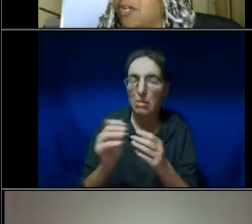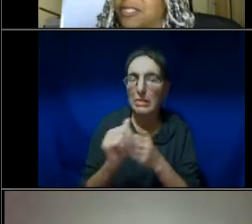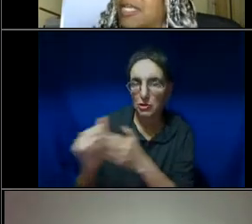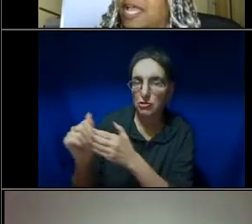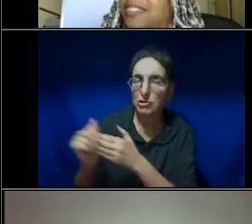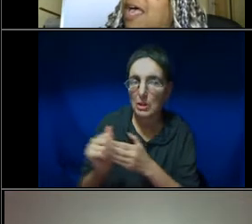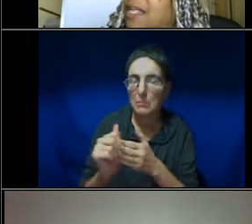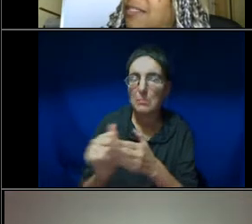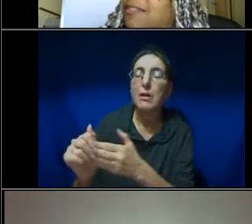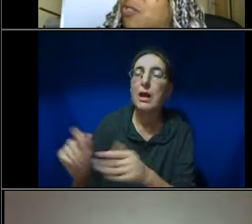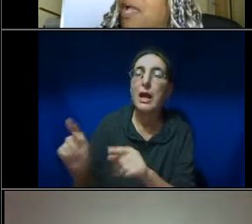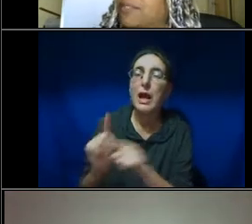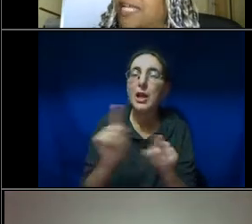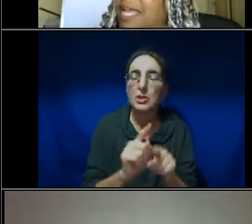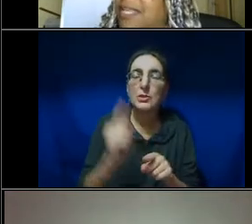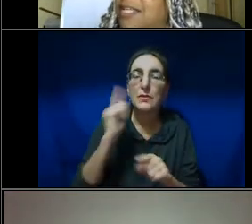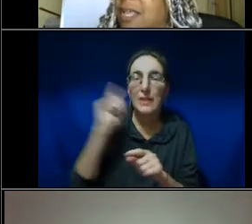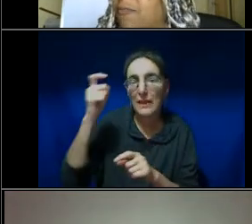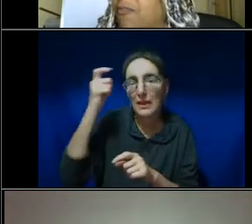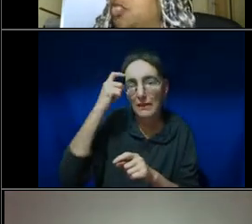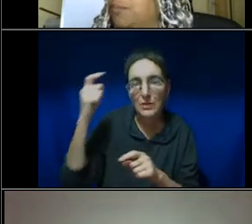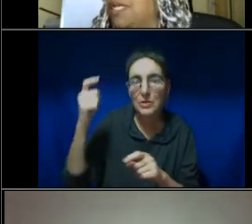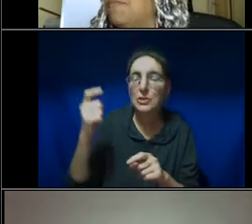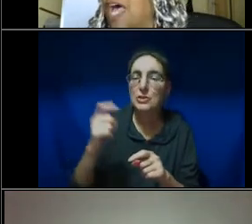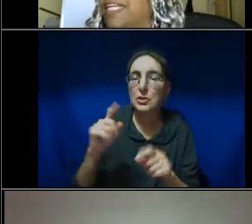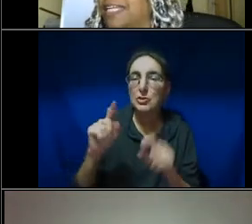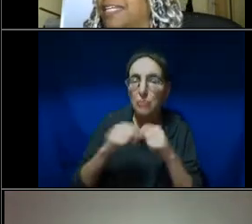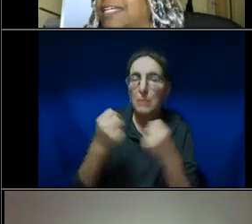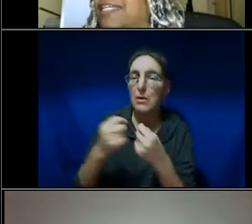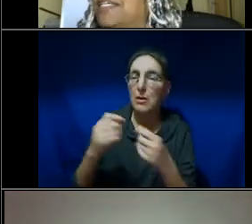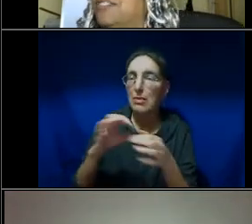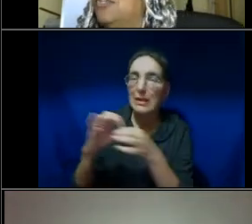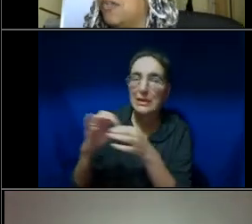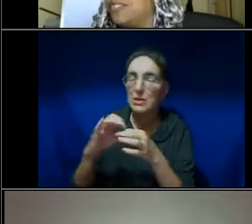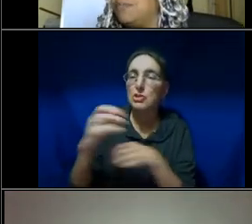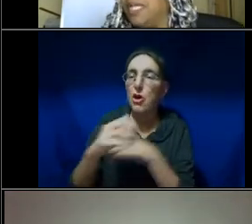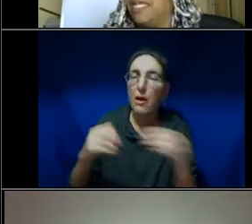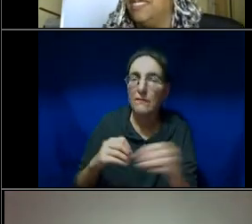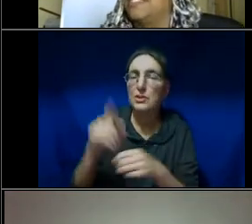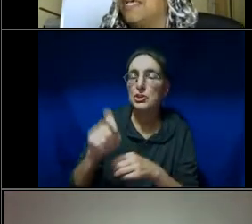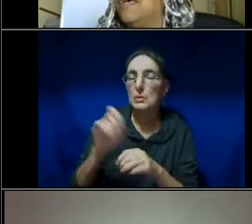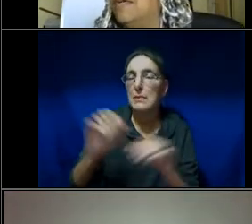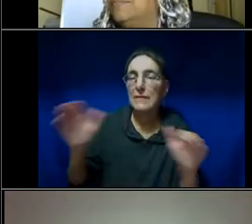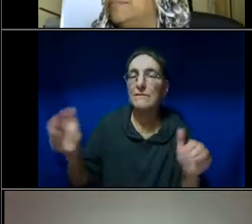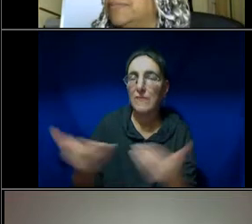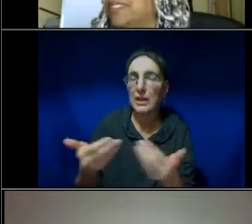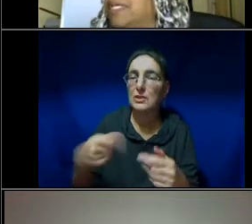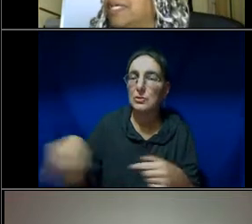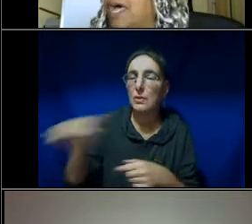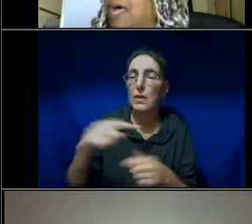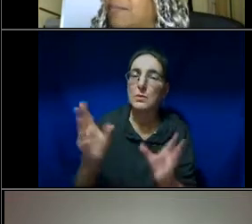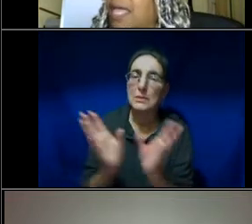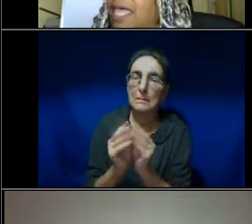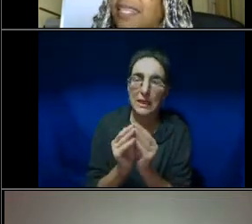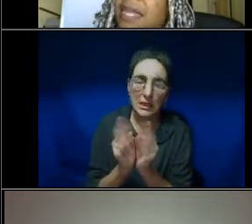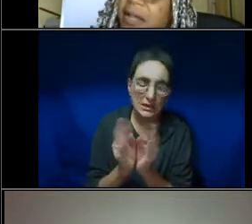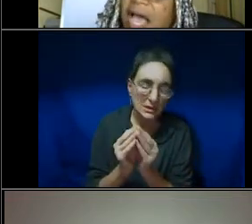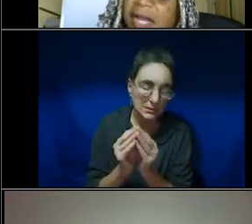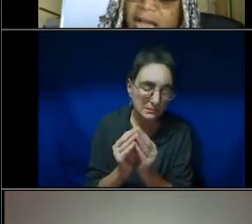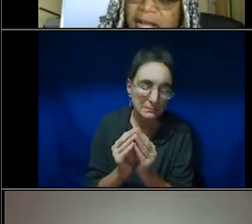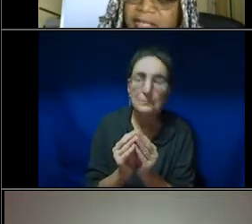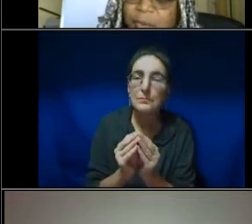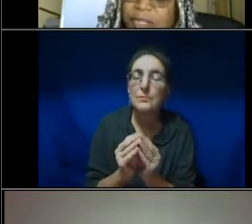the governor's tribal liaison's office should be invited to those meetings. And